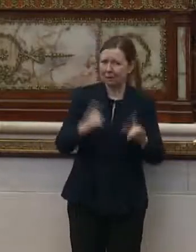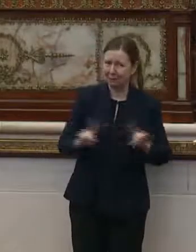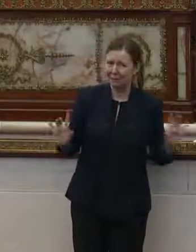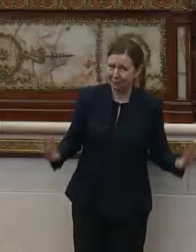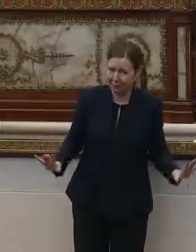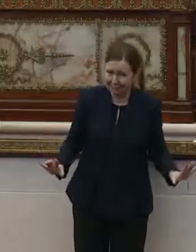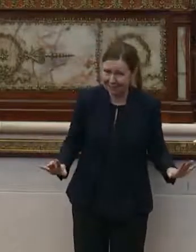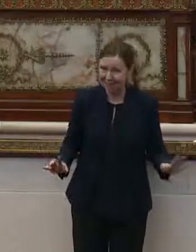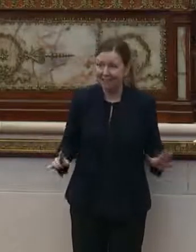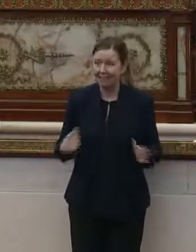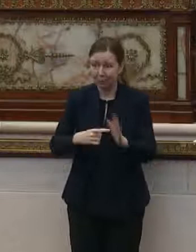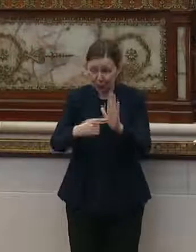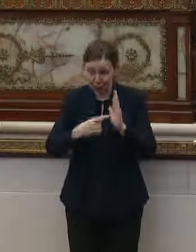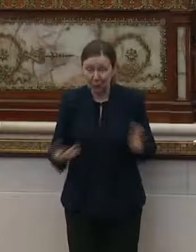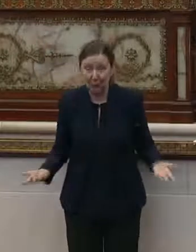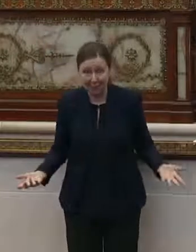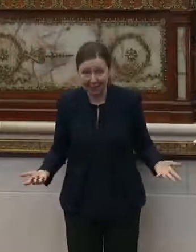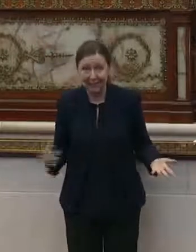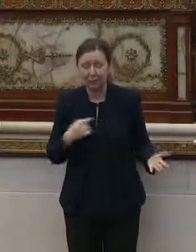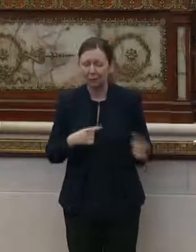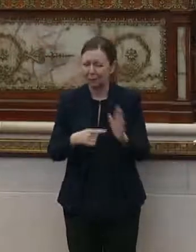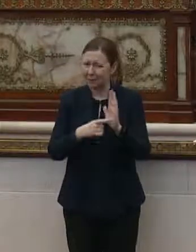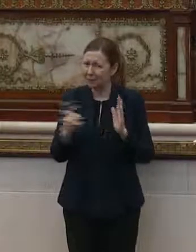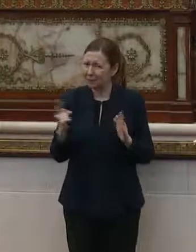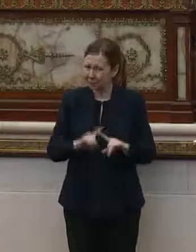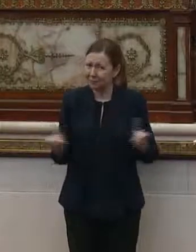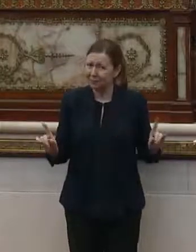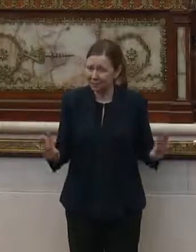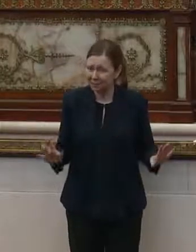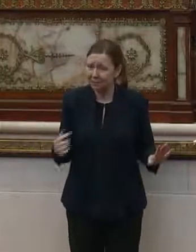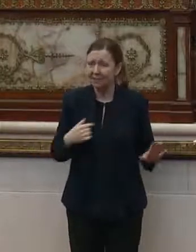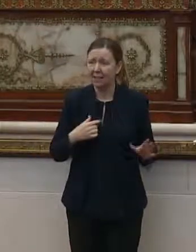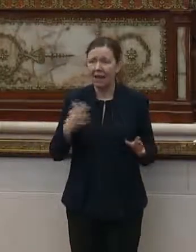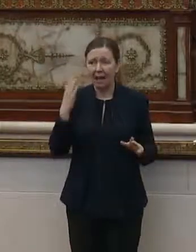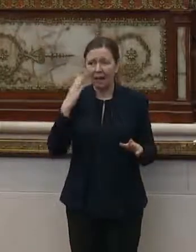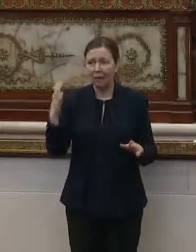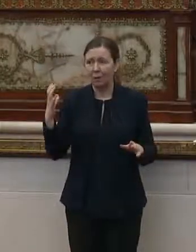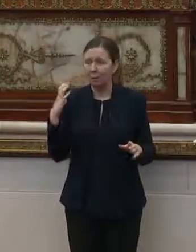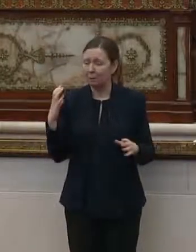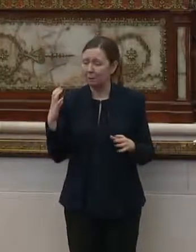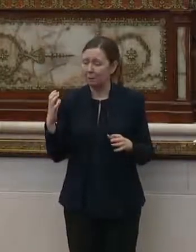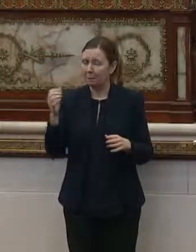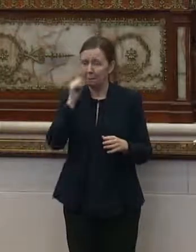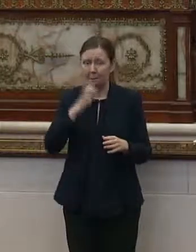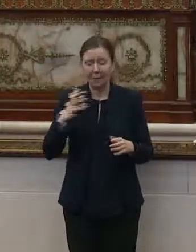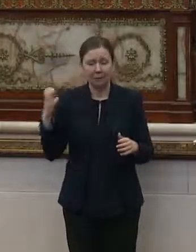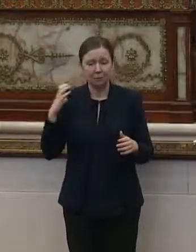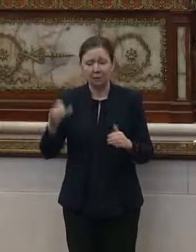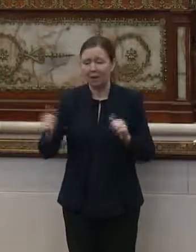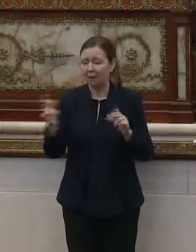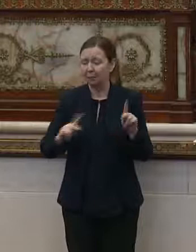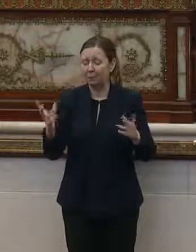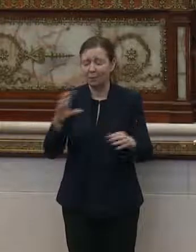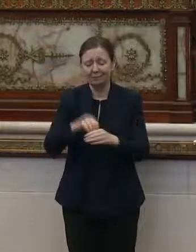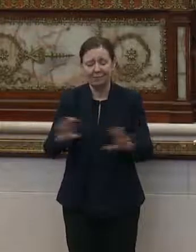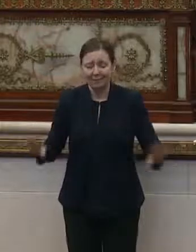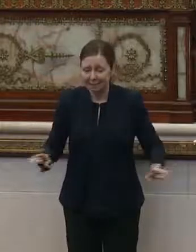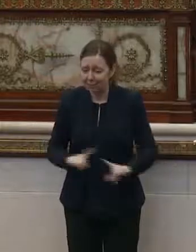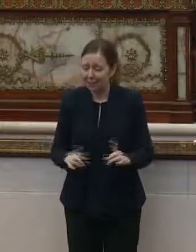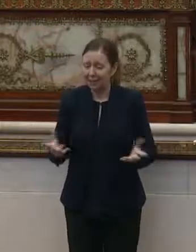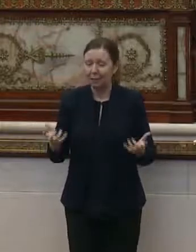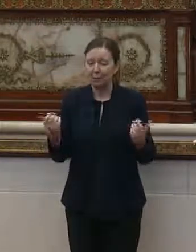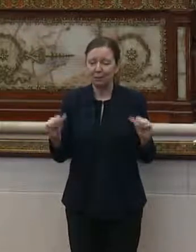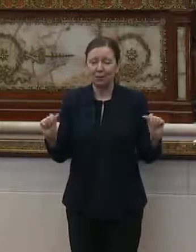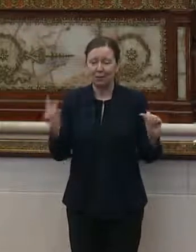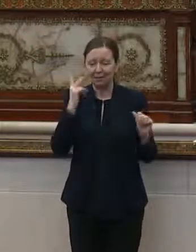is what you show me, and I think we're being showed something else. And I know, Madam Chair, other folks want to chime in. I want to try